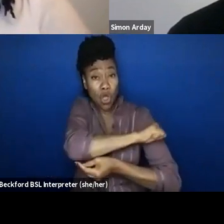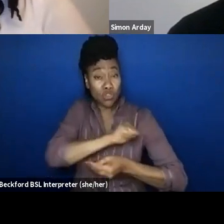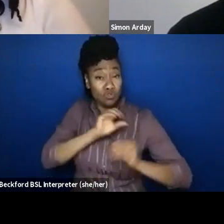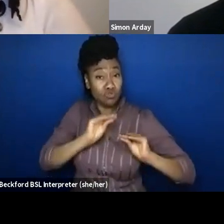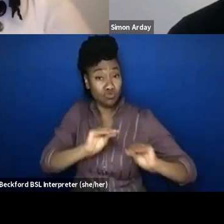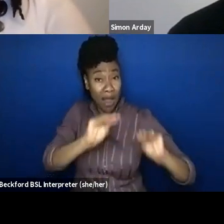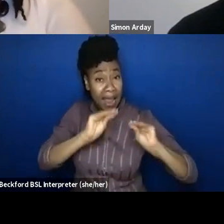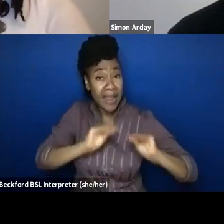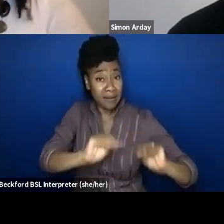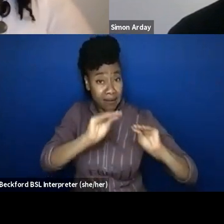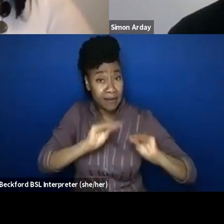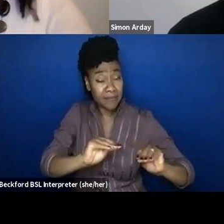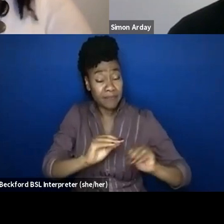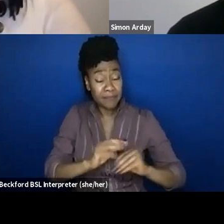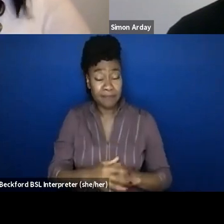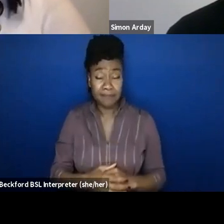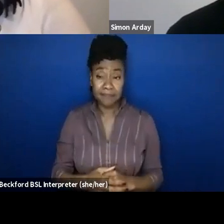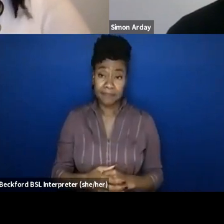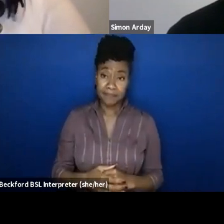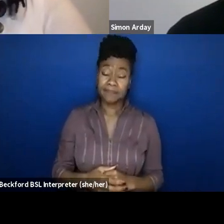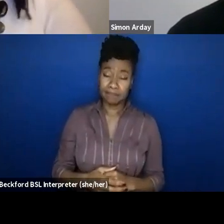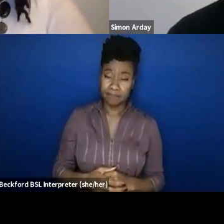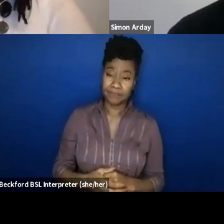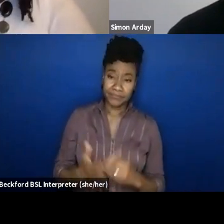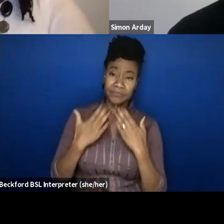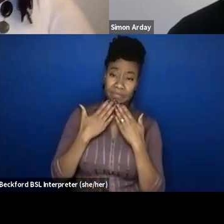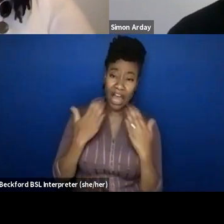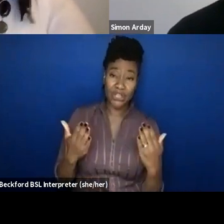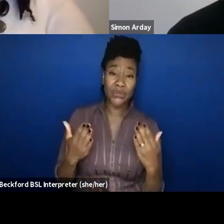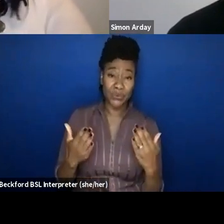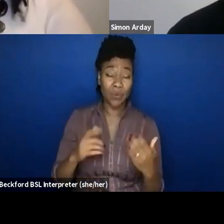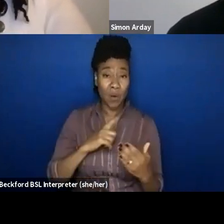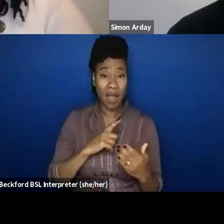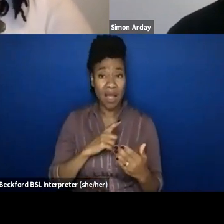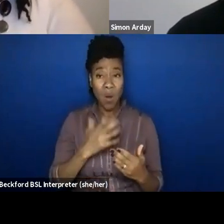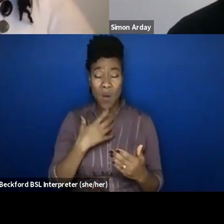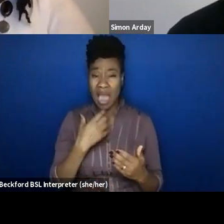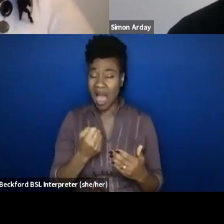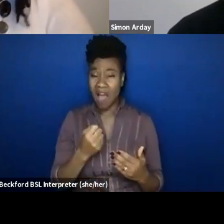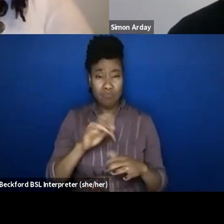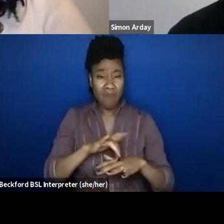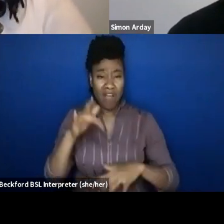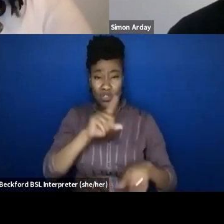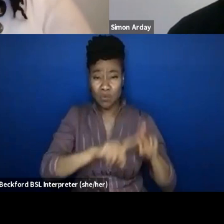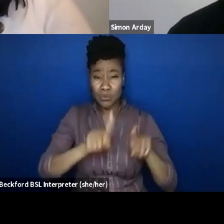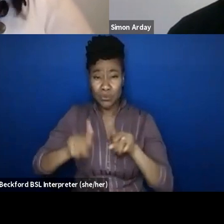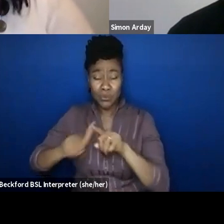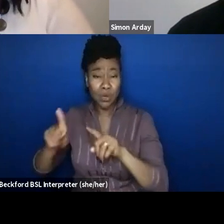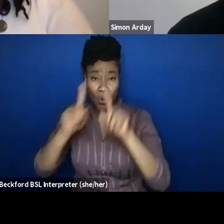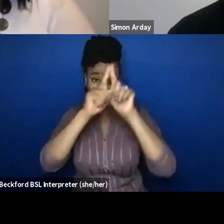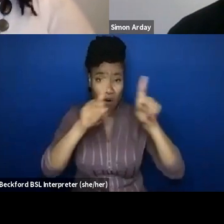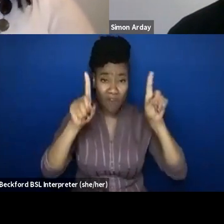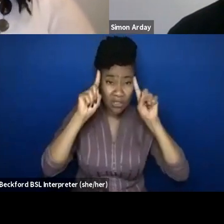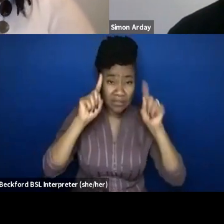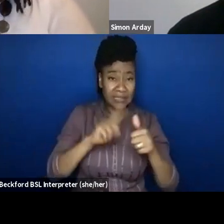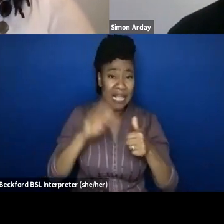think on the call, we have a wide spectrum of professionals, from university lecturers to nurses on the front line. So